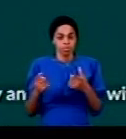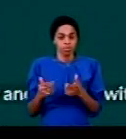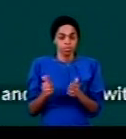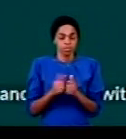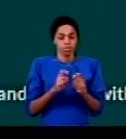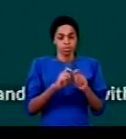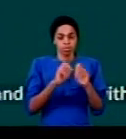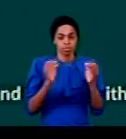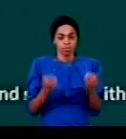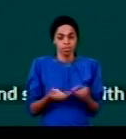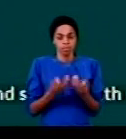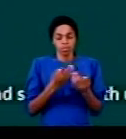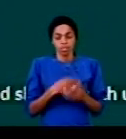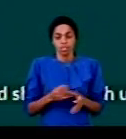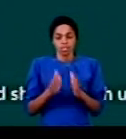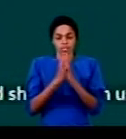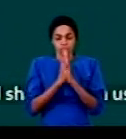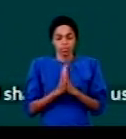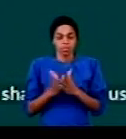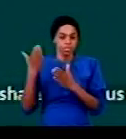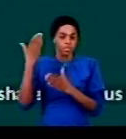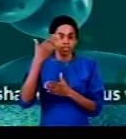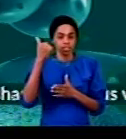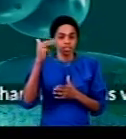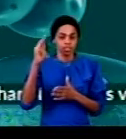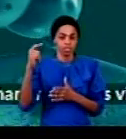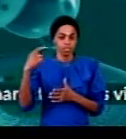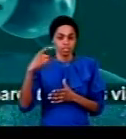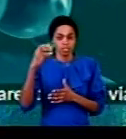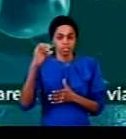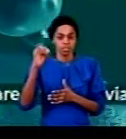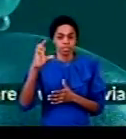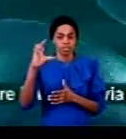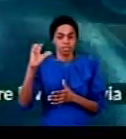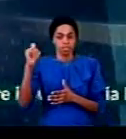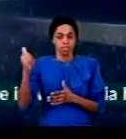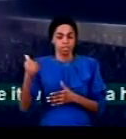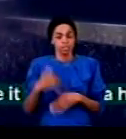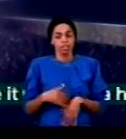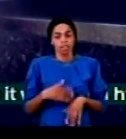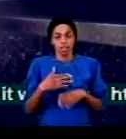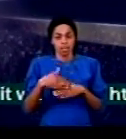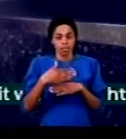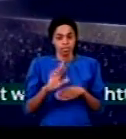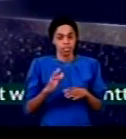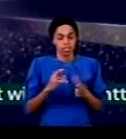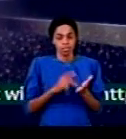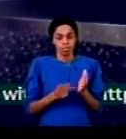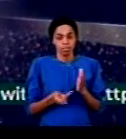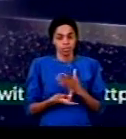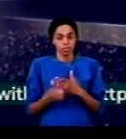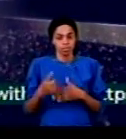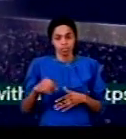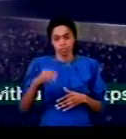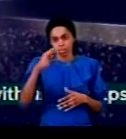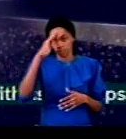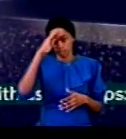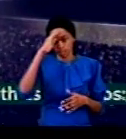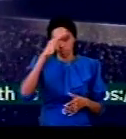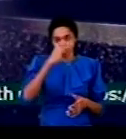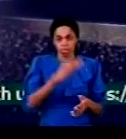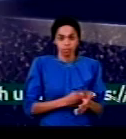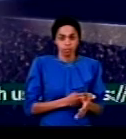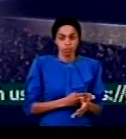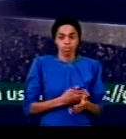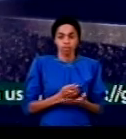boy swallowed a very dangerous object, which you can also see on your screen there. And then